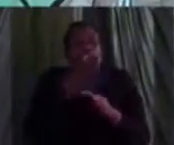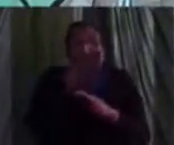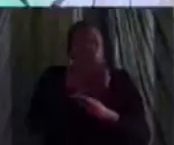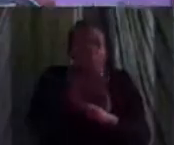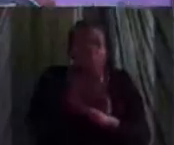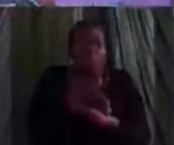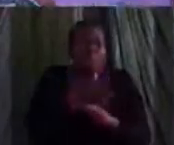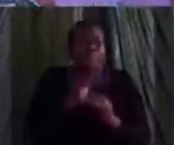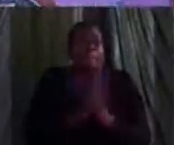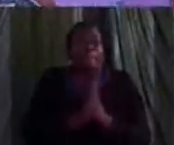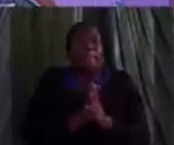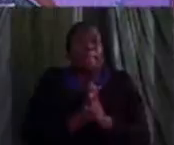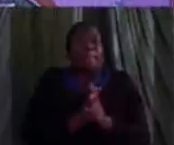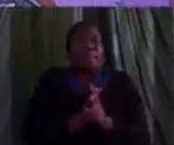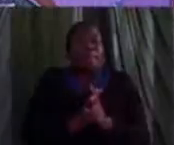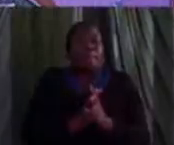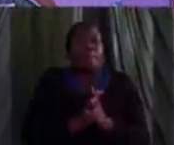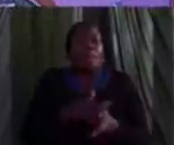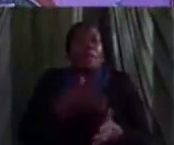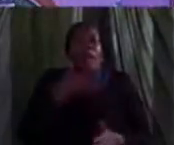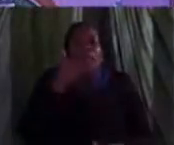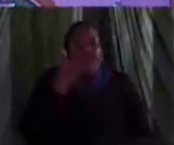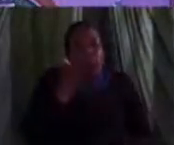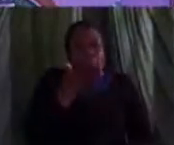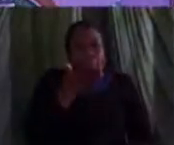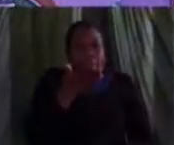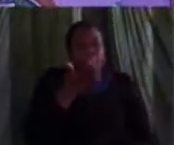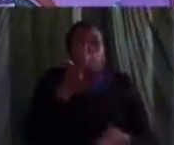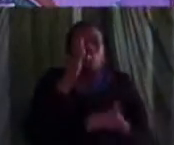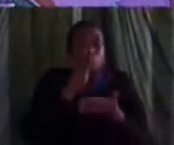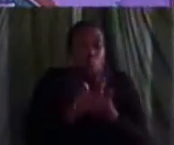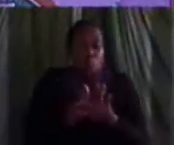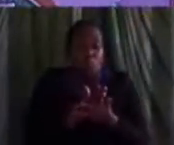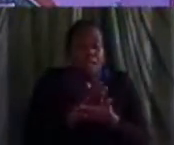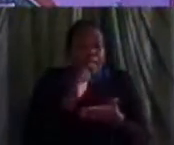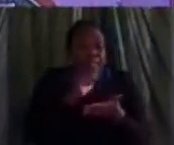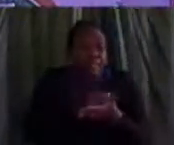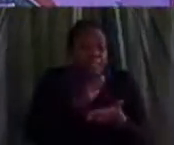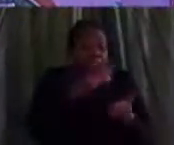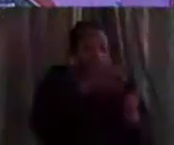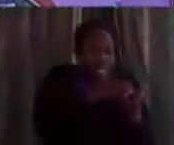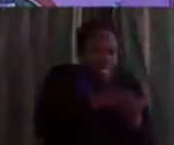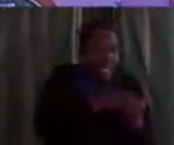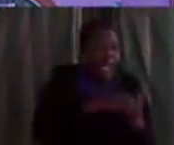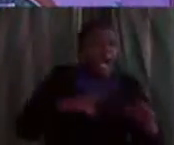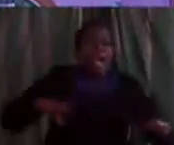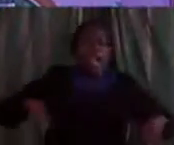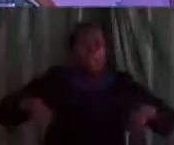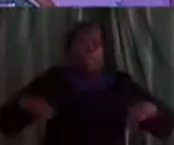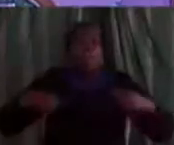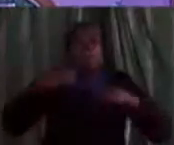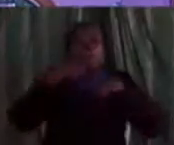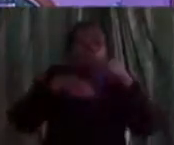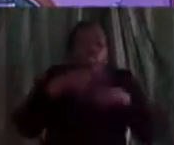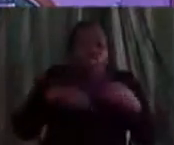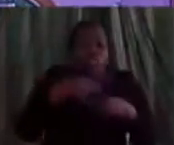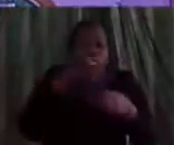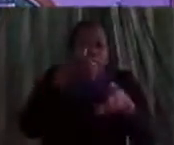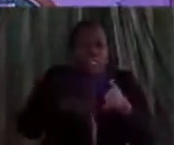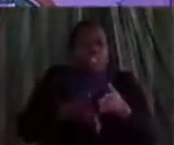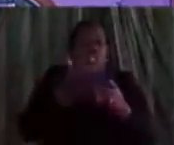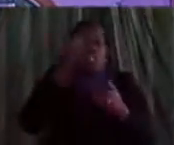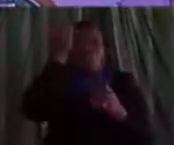One, a good commissioner, that matter is alive and in court at Milimani. Petition number 88